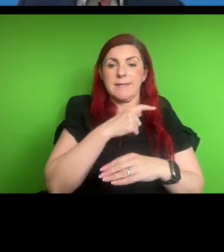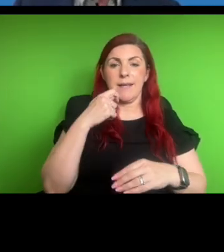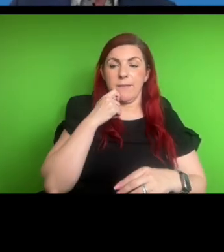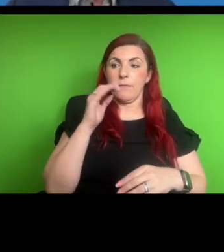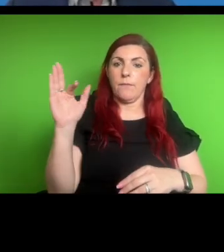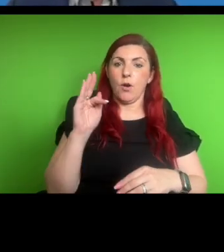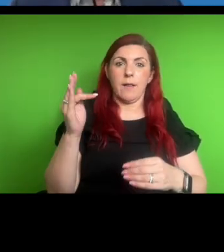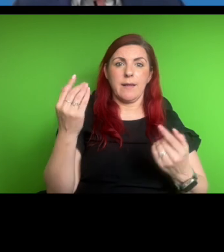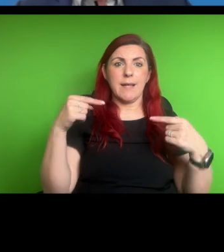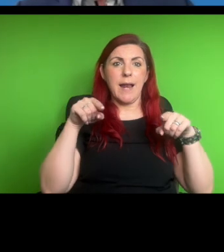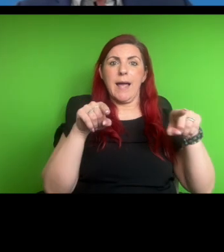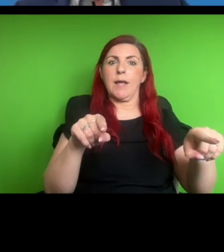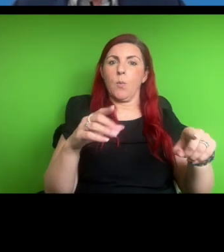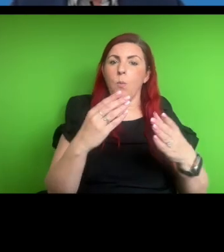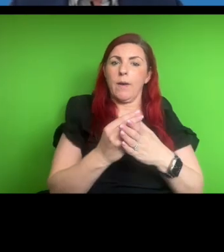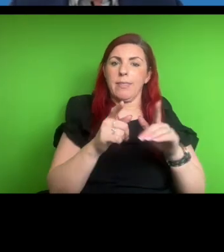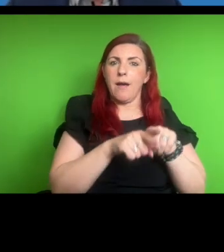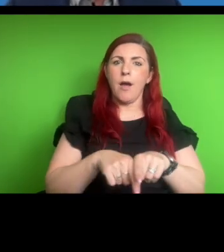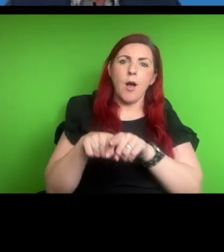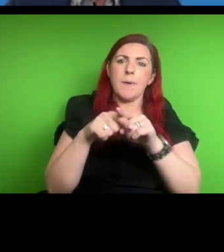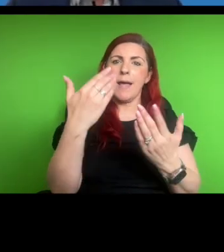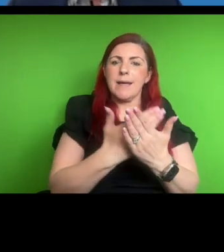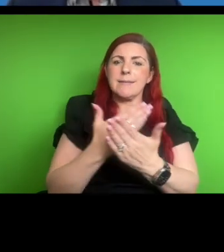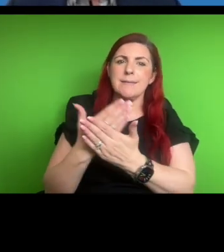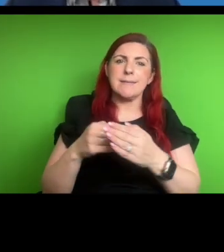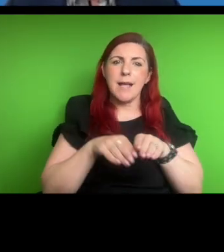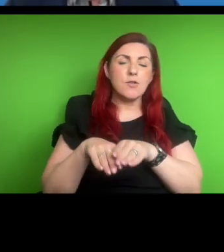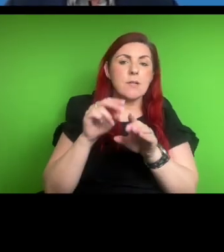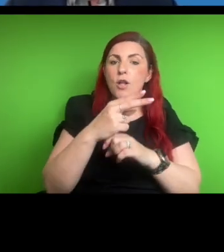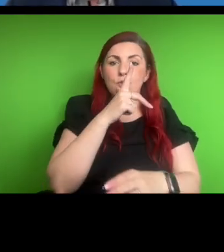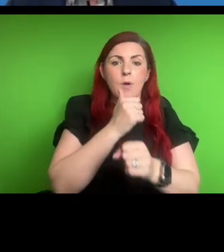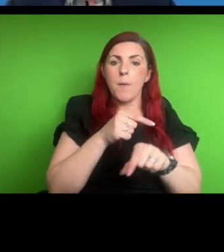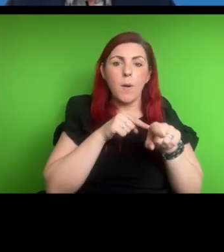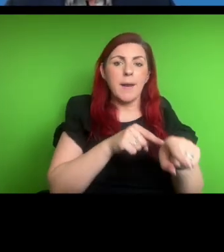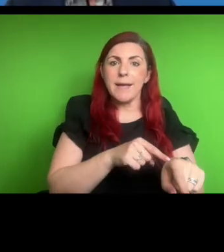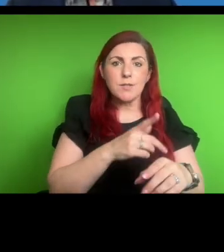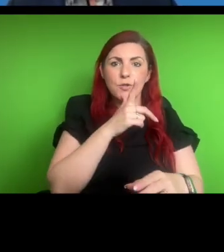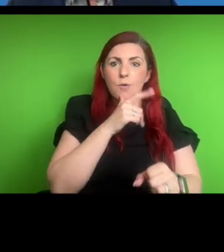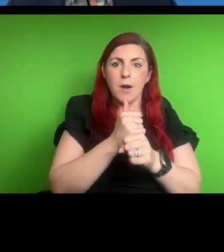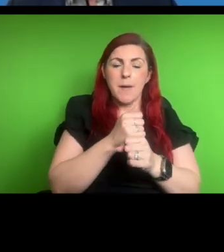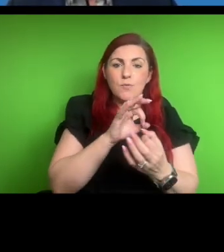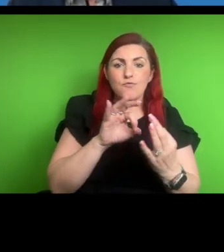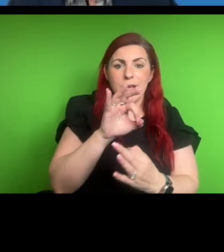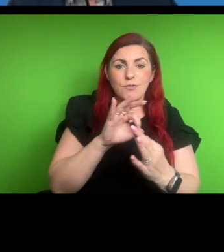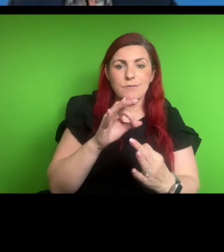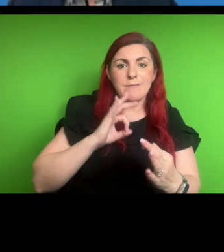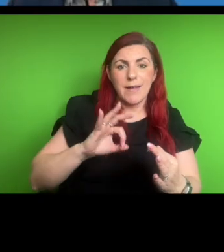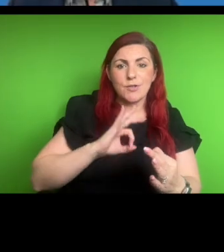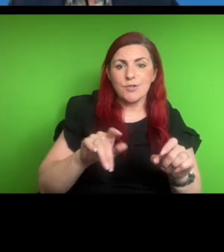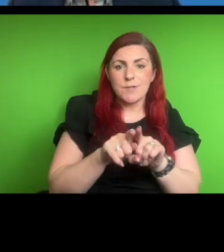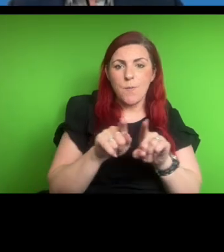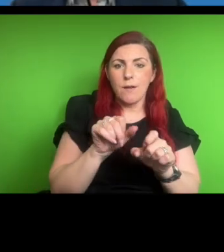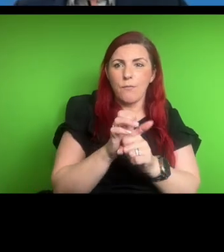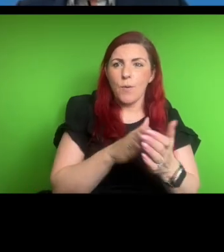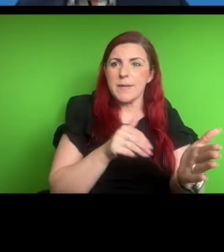not just about compliance. There is a strategic advantage to businesses, and we look forward to